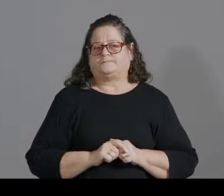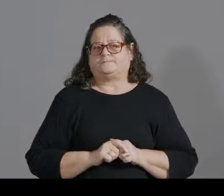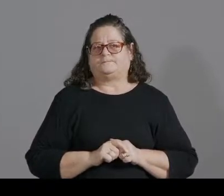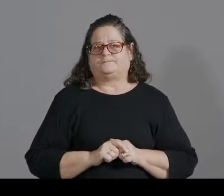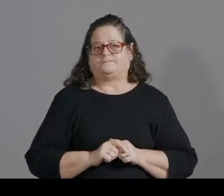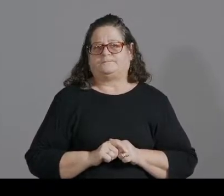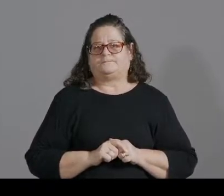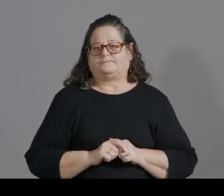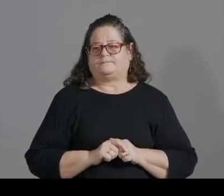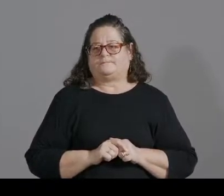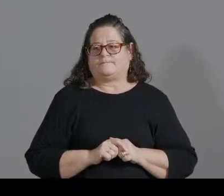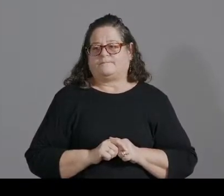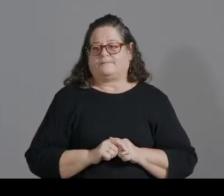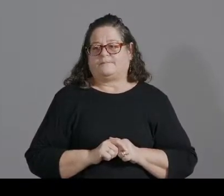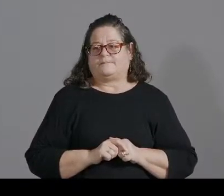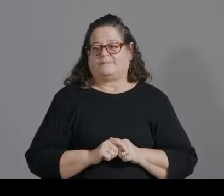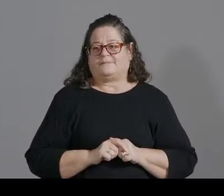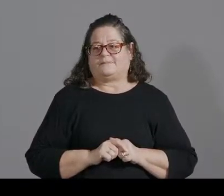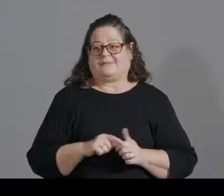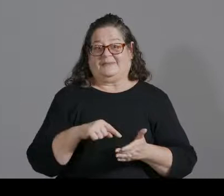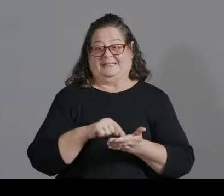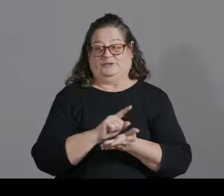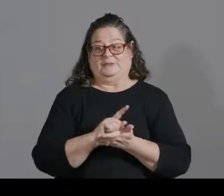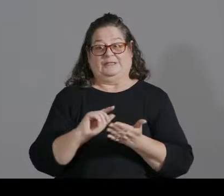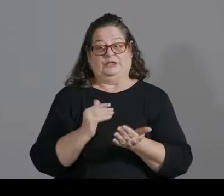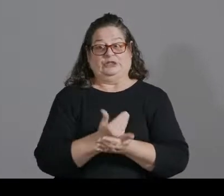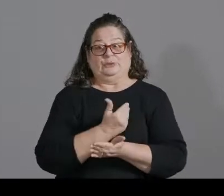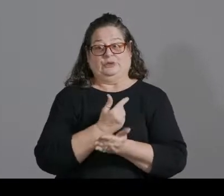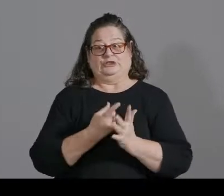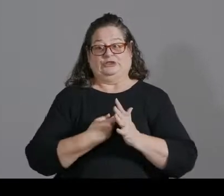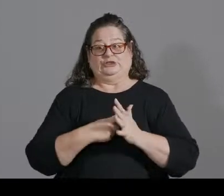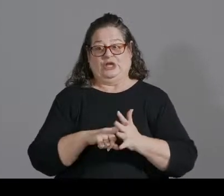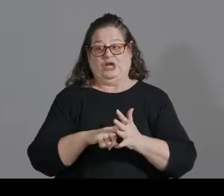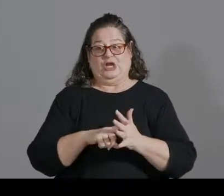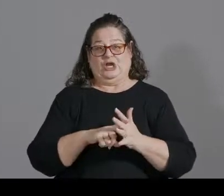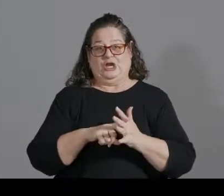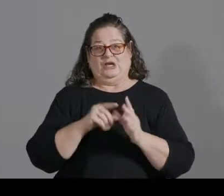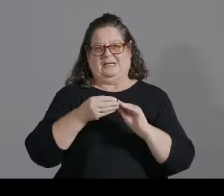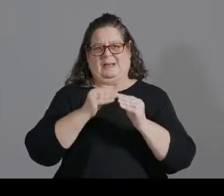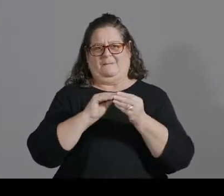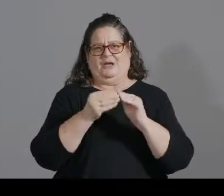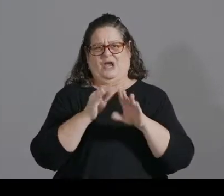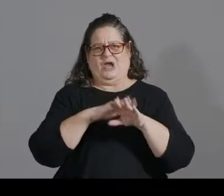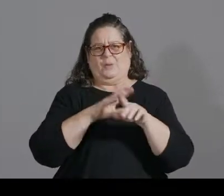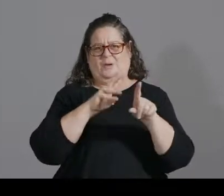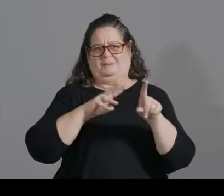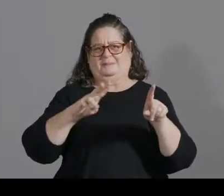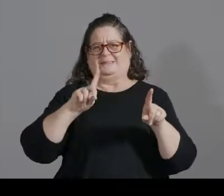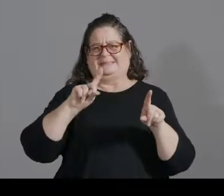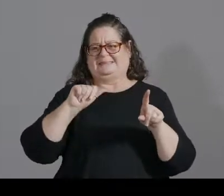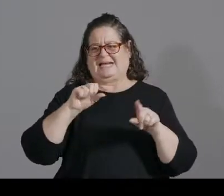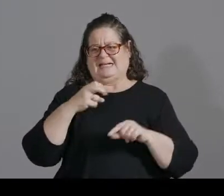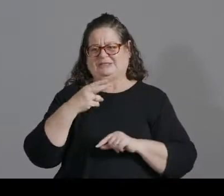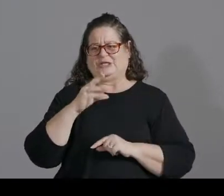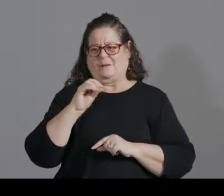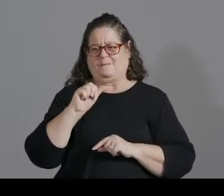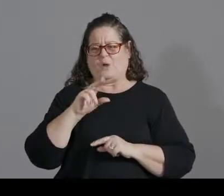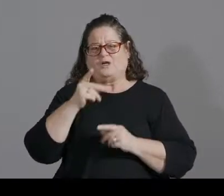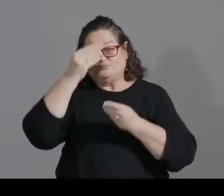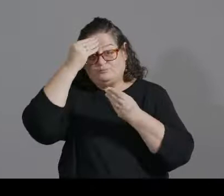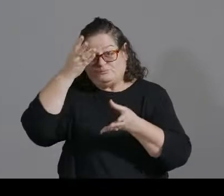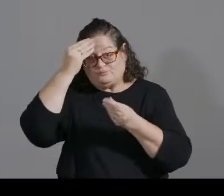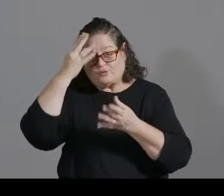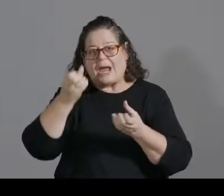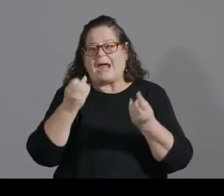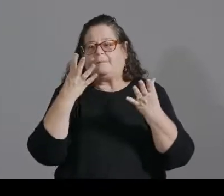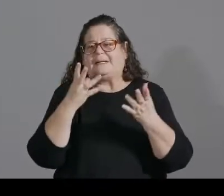This week, we launched our new vaccine dashboard, which provides information about the doses ordered and administered, as well as